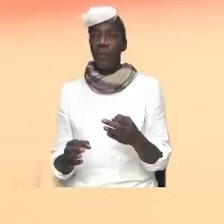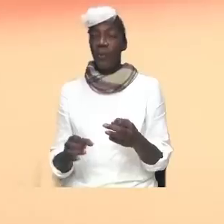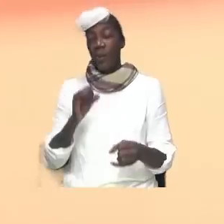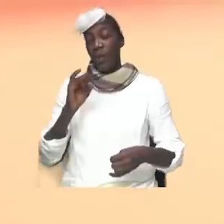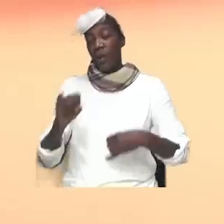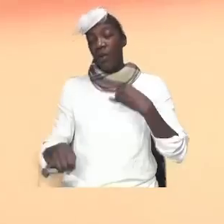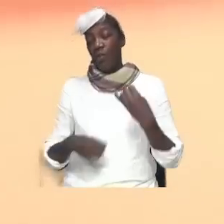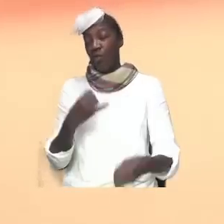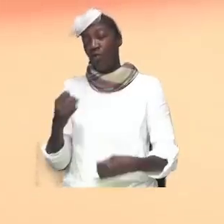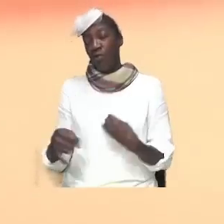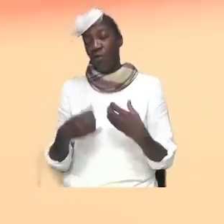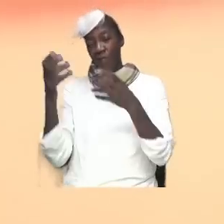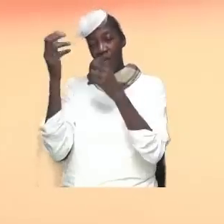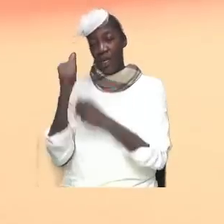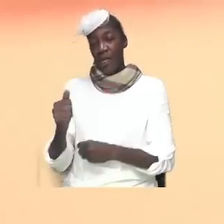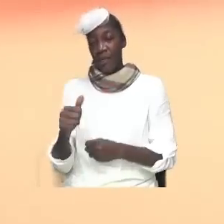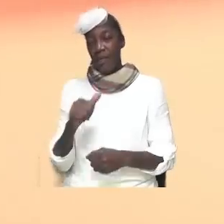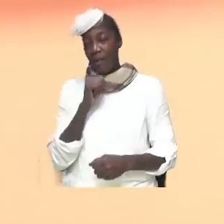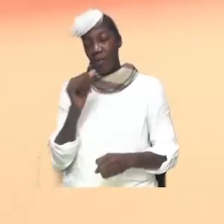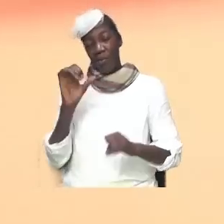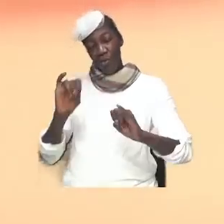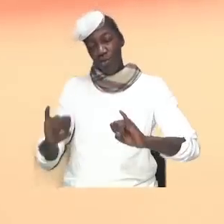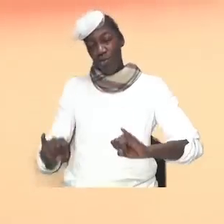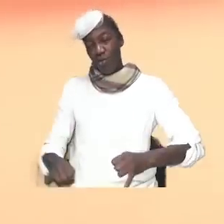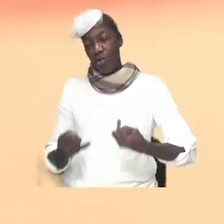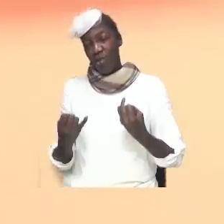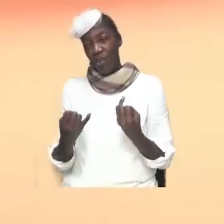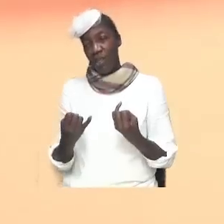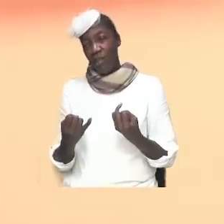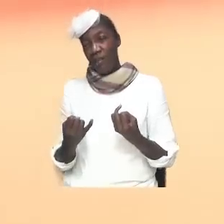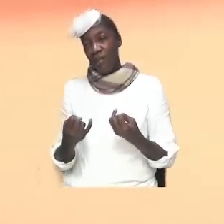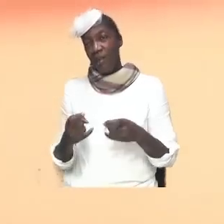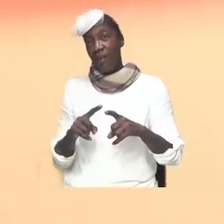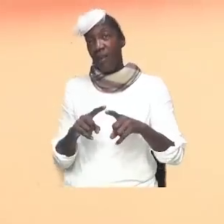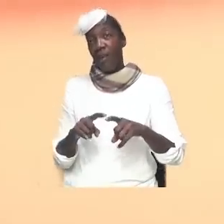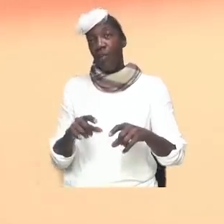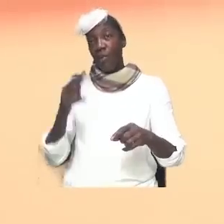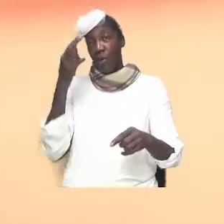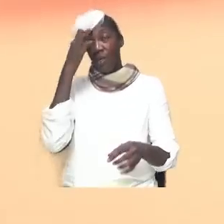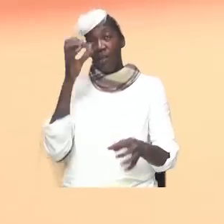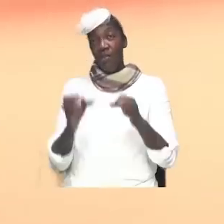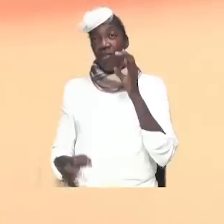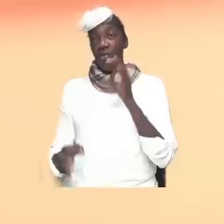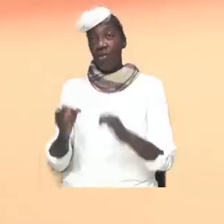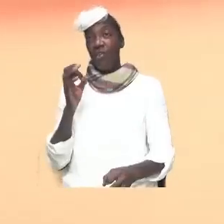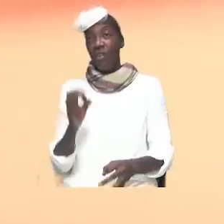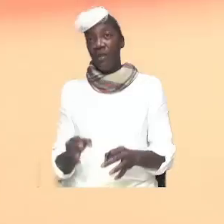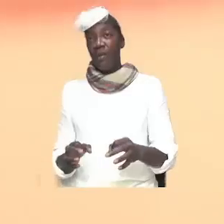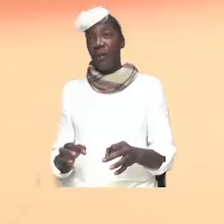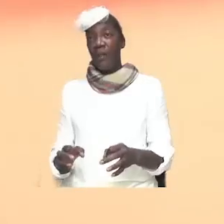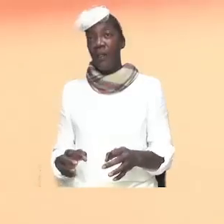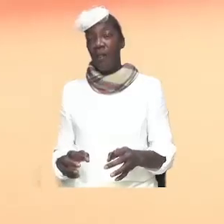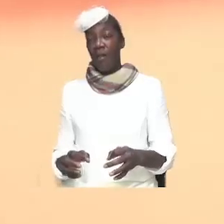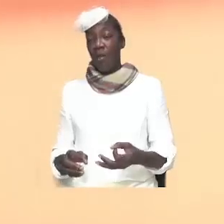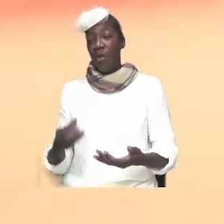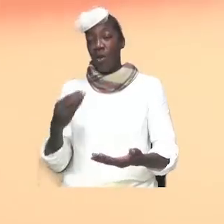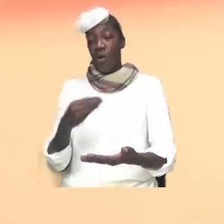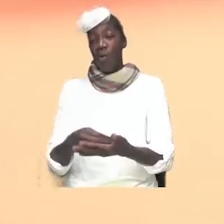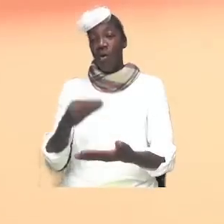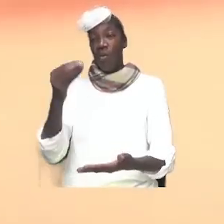accept injustice. Two, he is going to be judging us for our